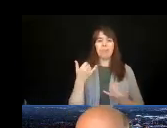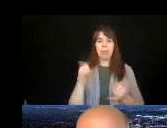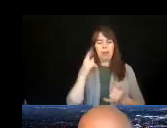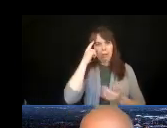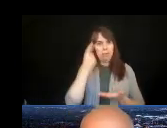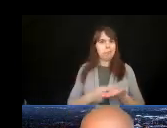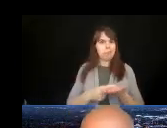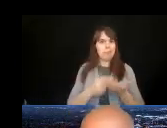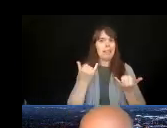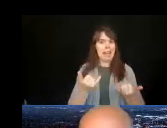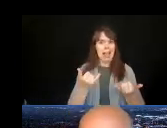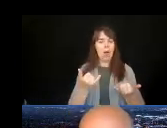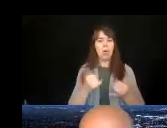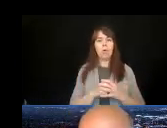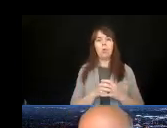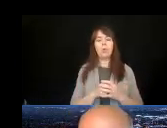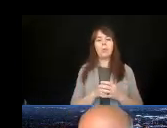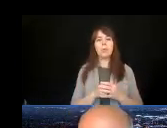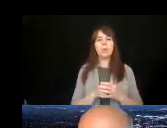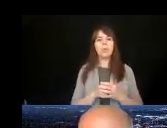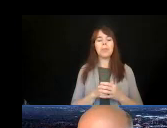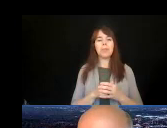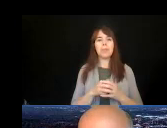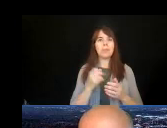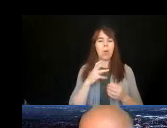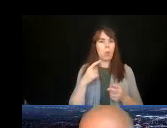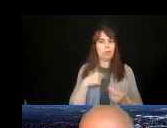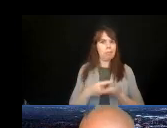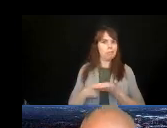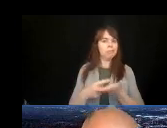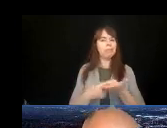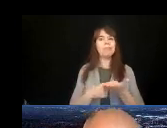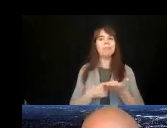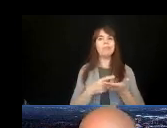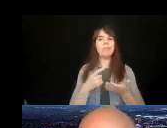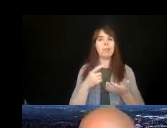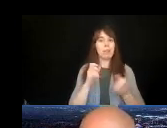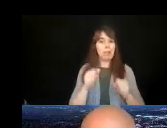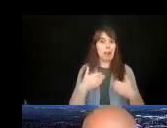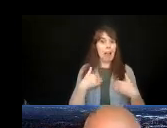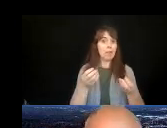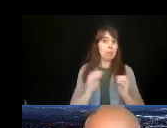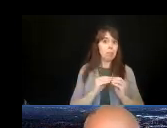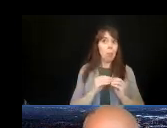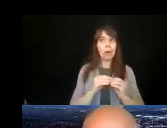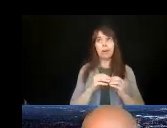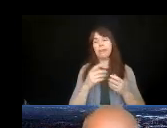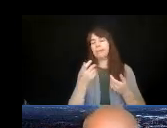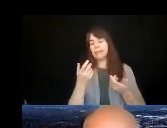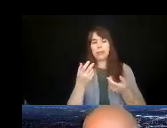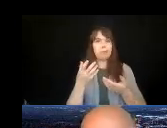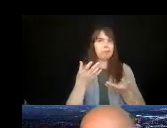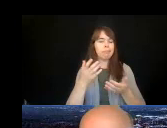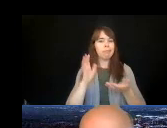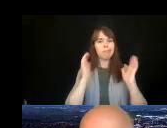of in partner or in a tandem with this idea that we would be able to have different masking requirements for vaccinated